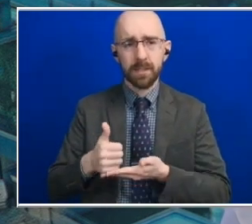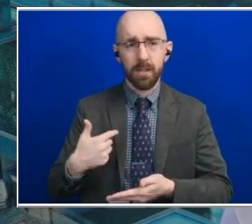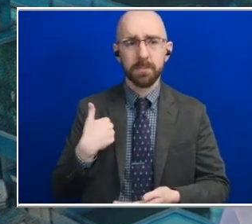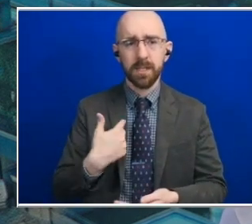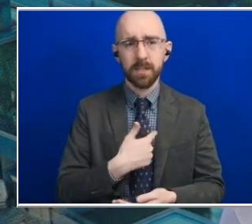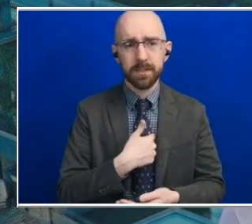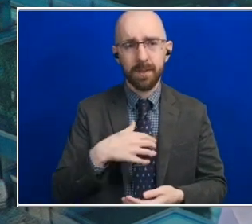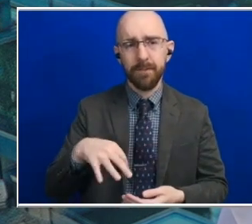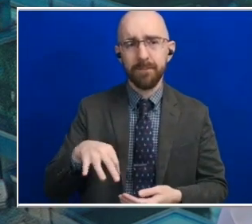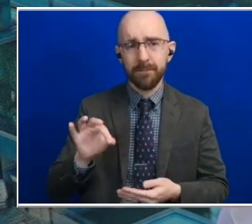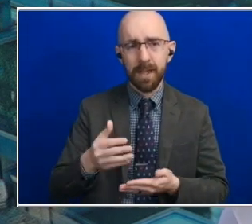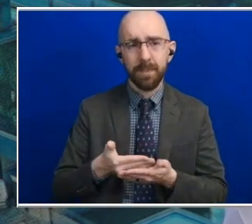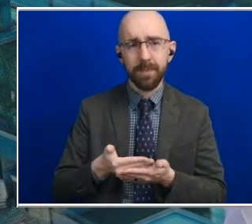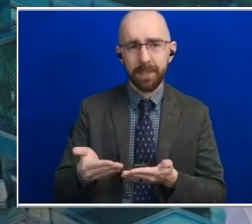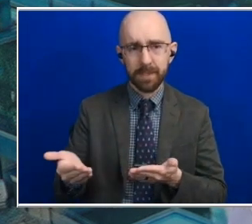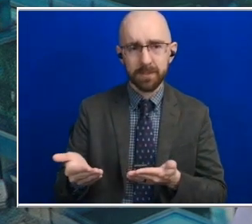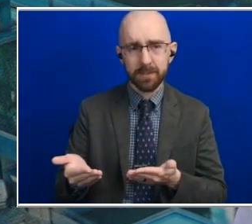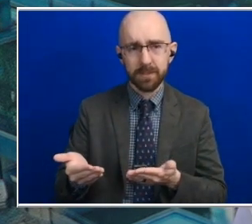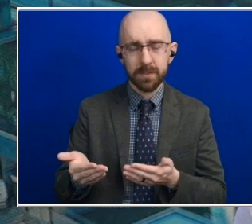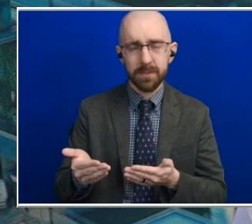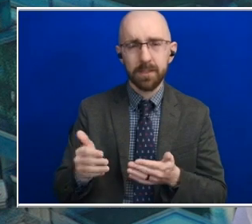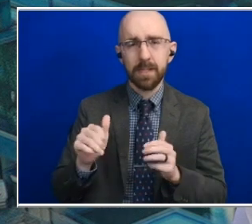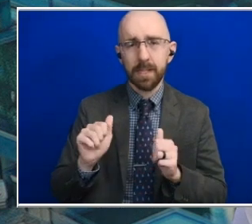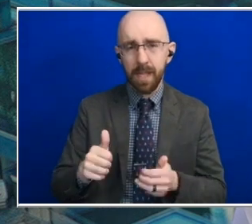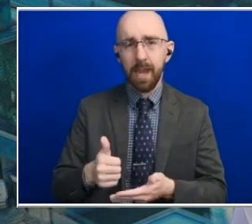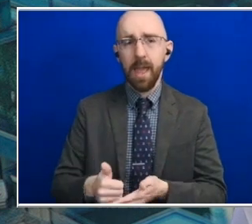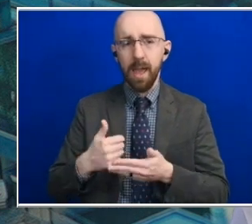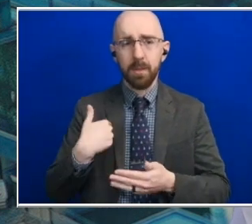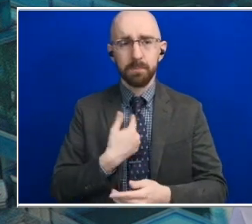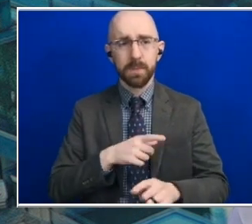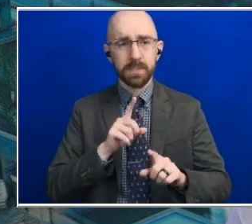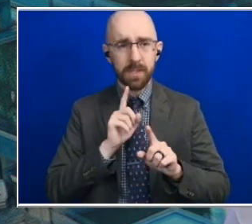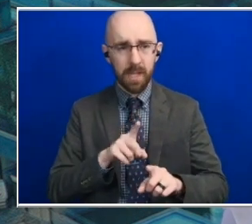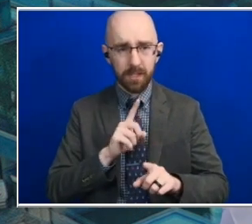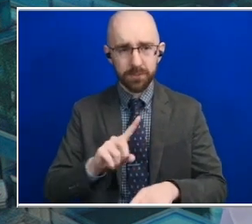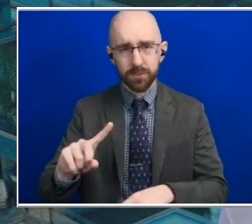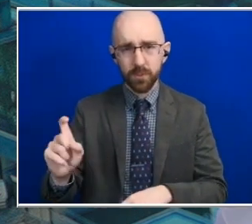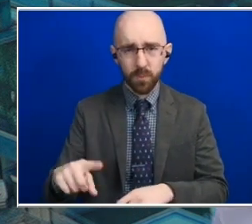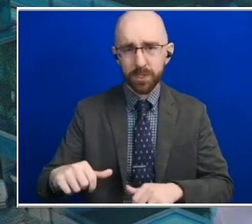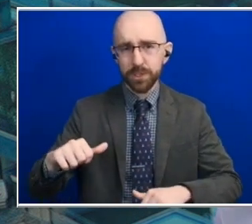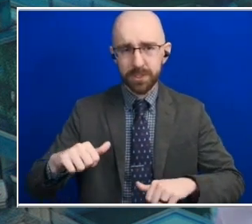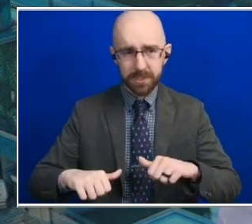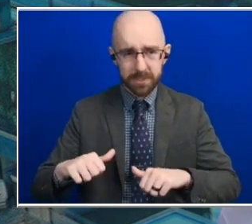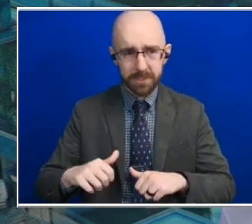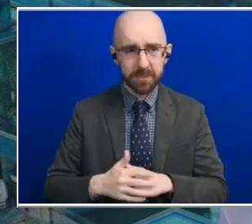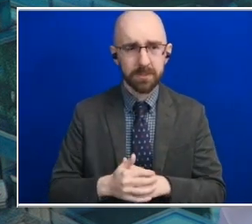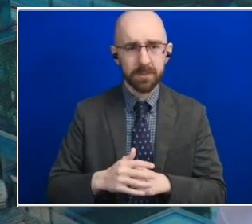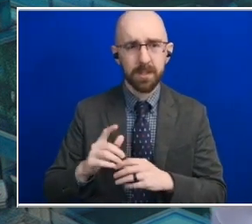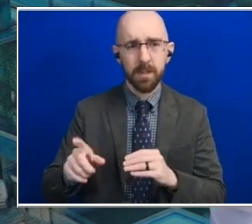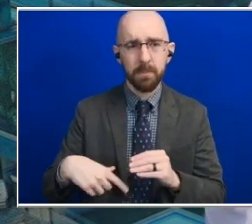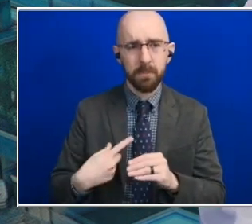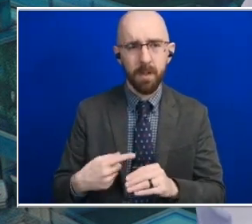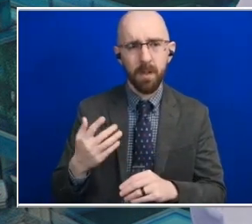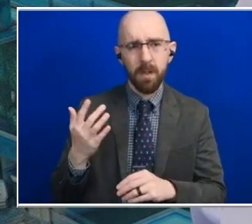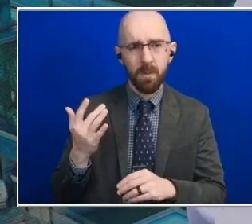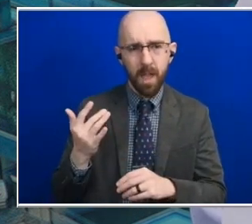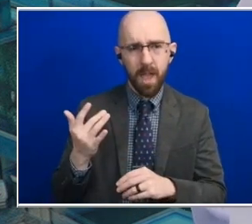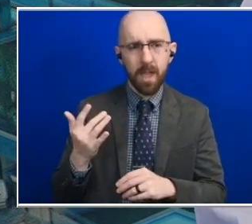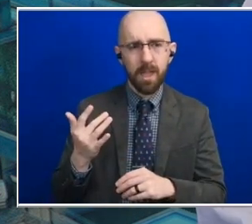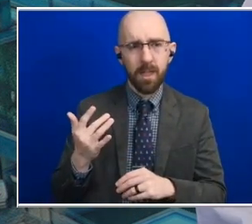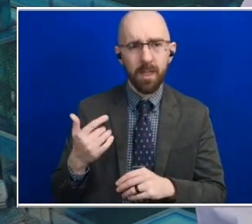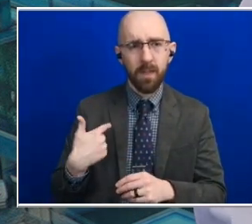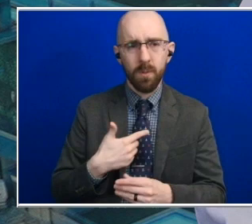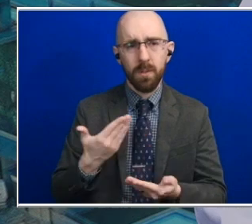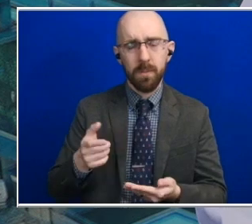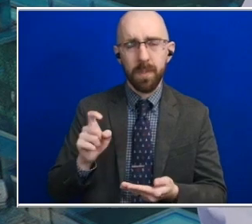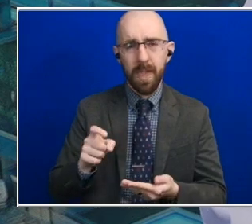things that can help us answer questions about why we may have to bear too much